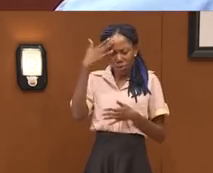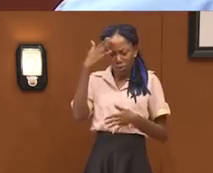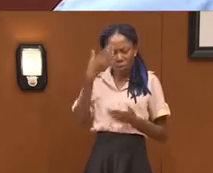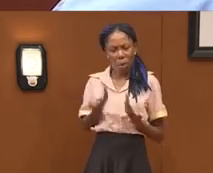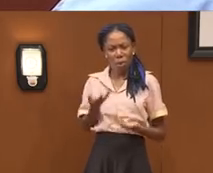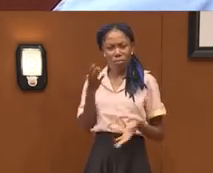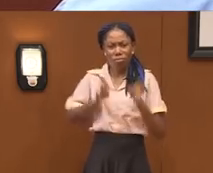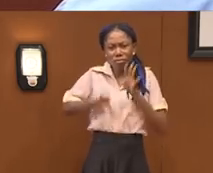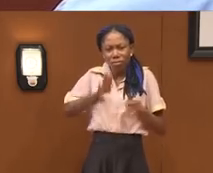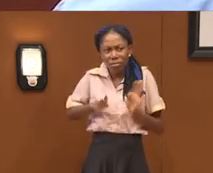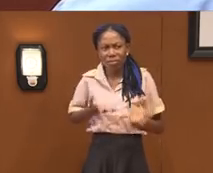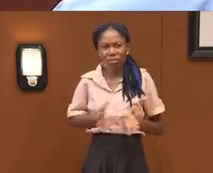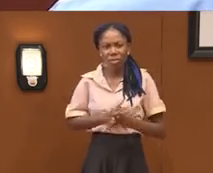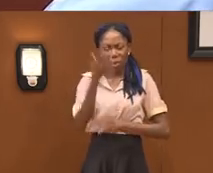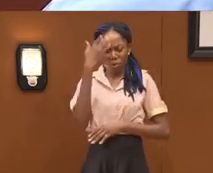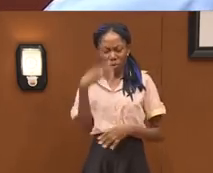have the